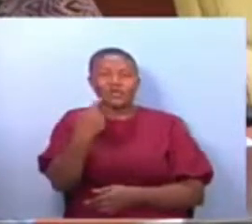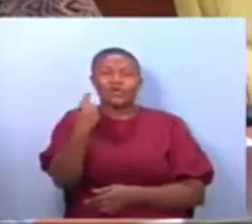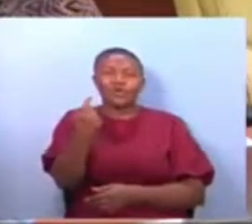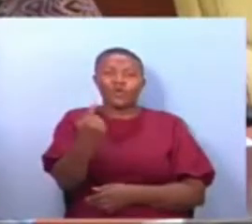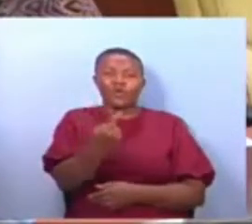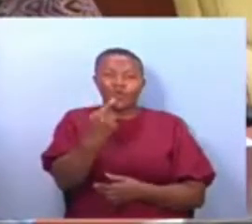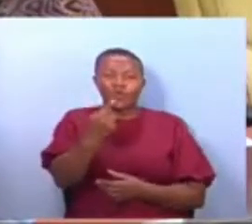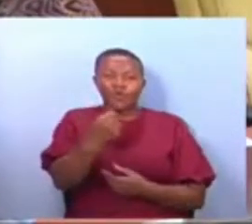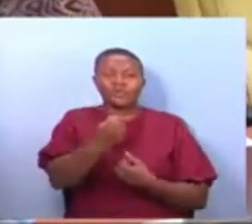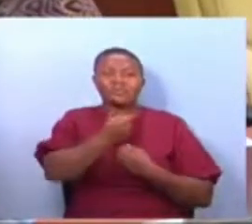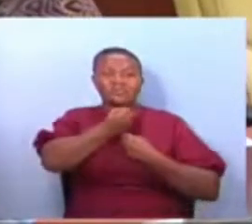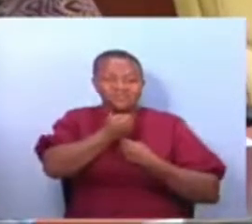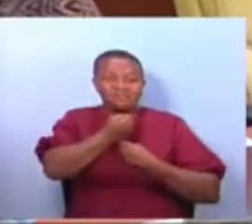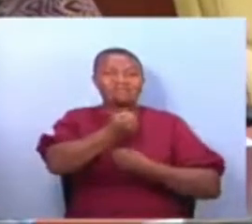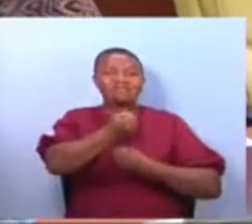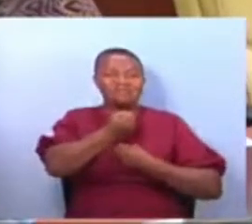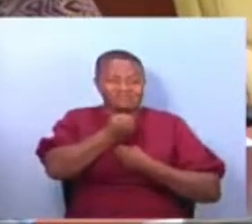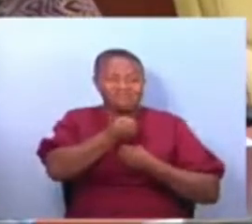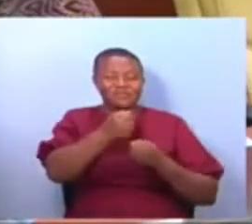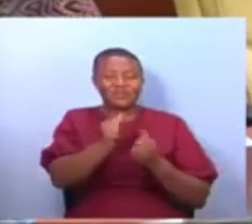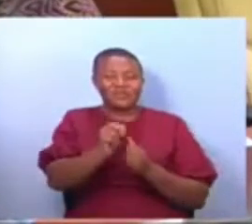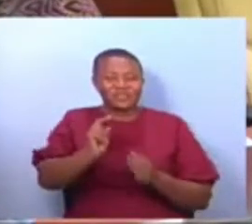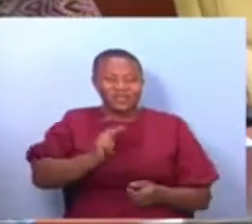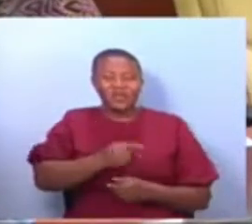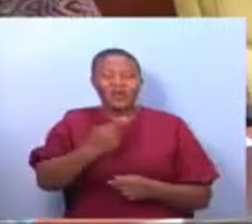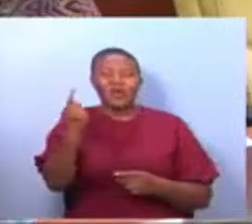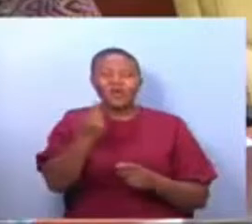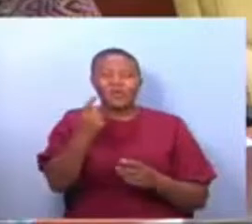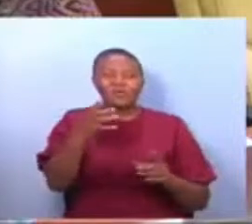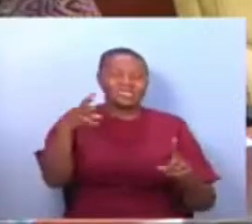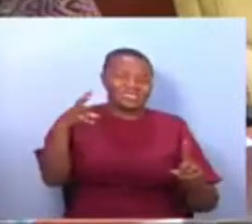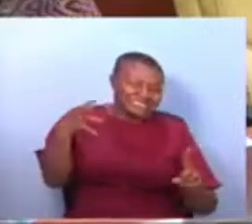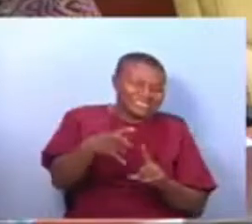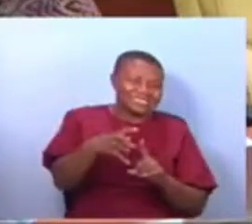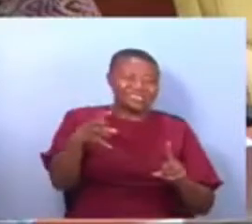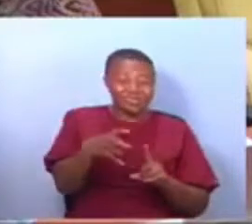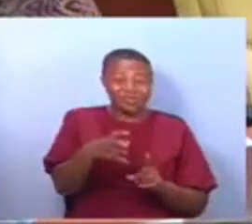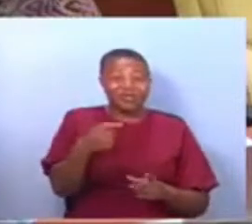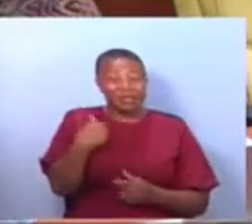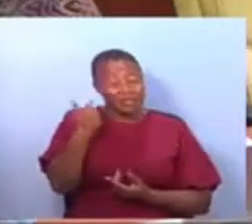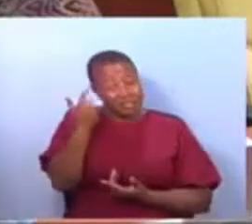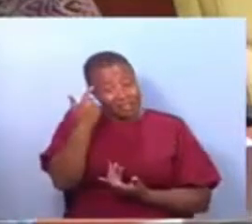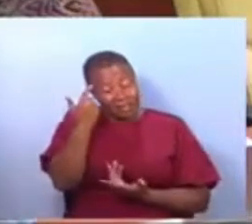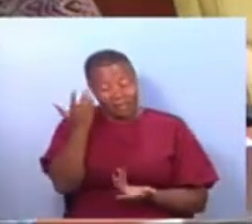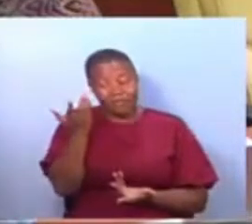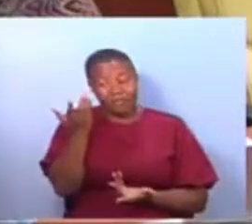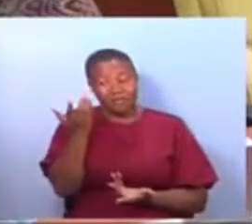and he gave us heavy punches. So, Mr. Speaker, it's quite obvious that